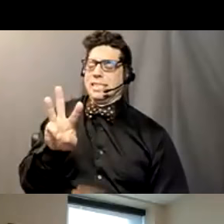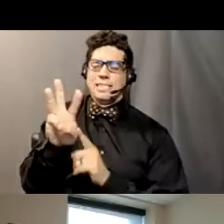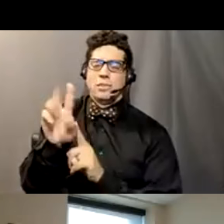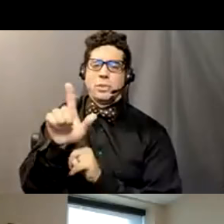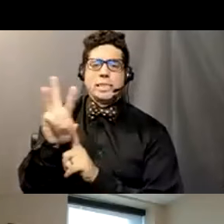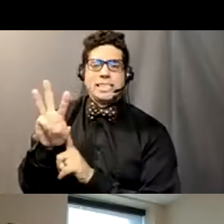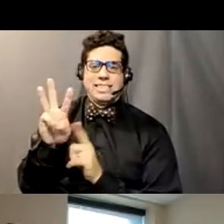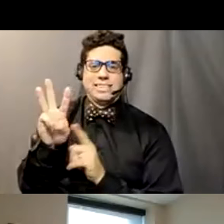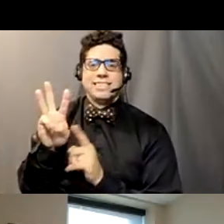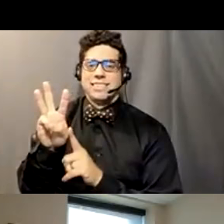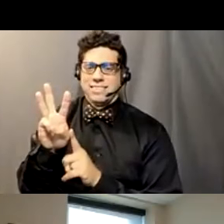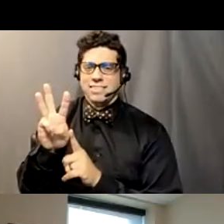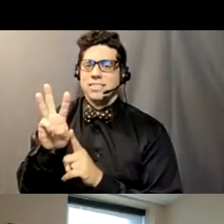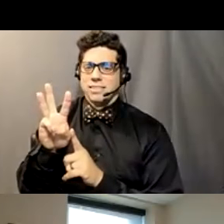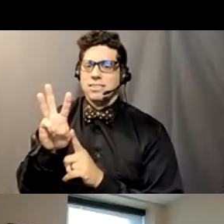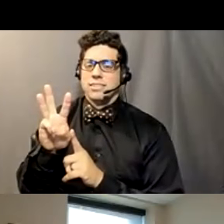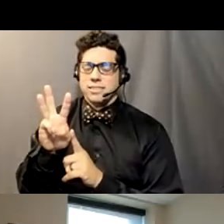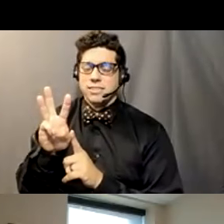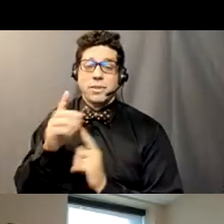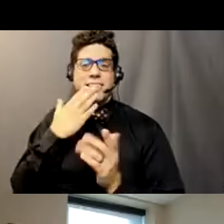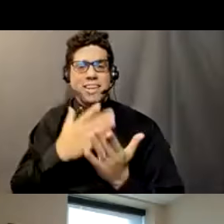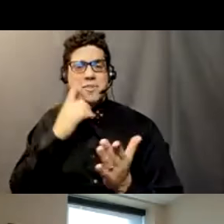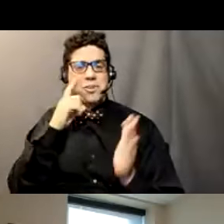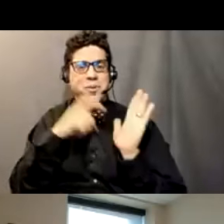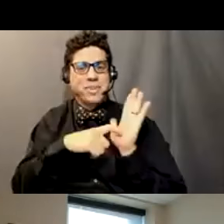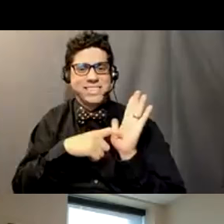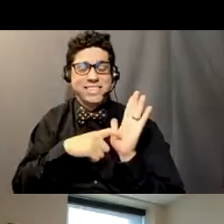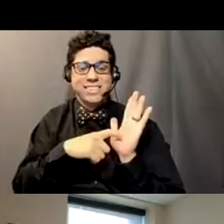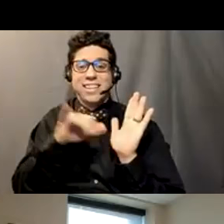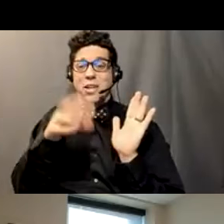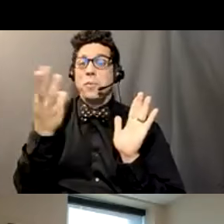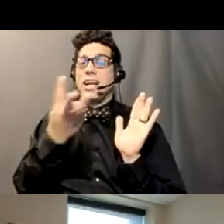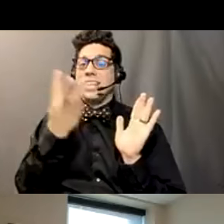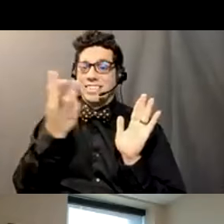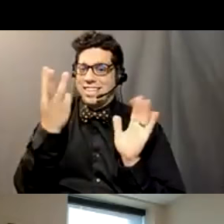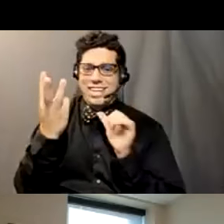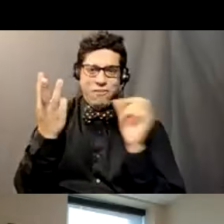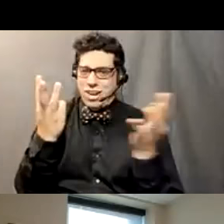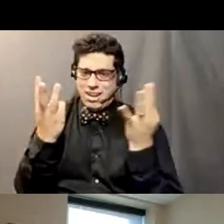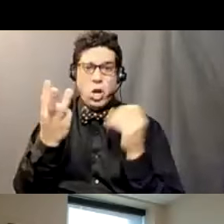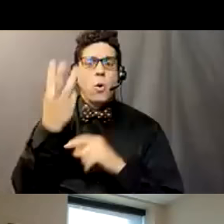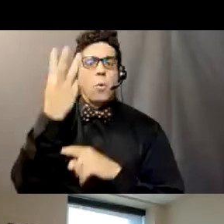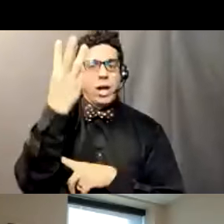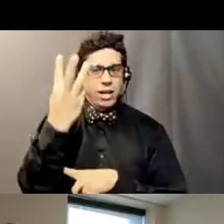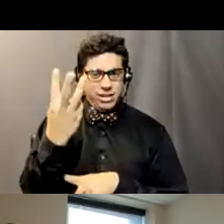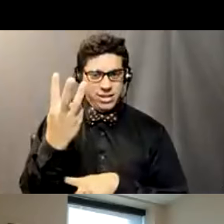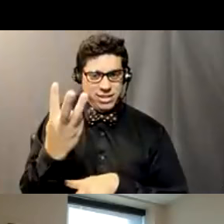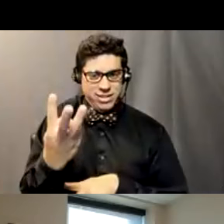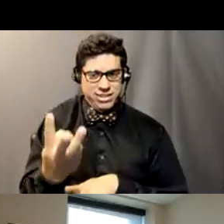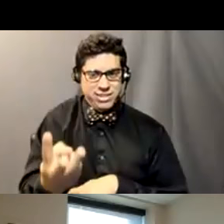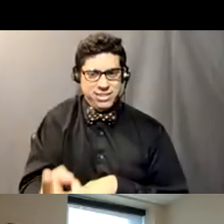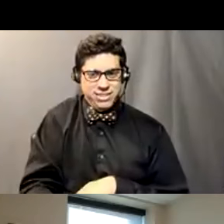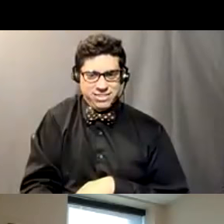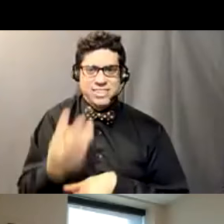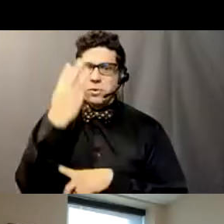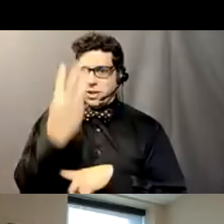Yes, you are probably right. Thank you, Donna, for noticing that. It is the Wednesday. Yes, it will always be on a Wednesday. So